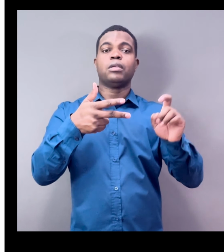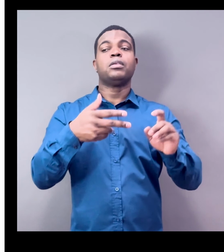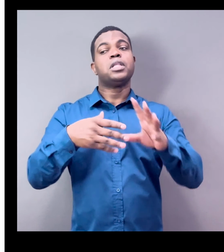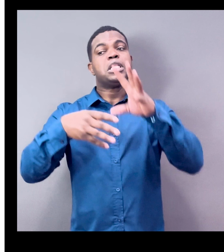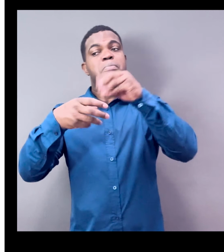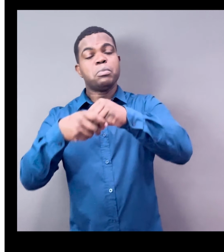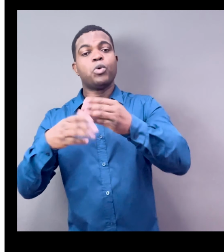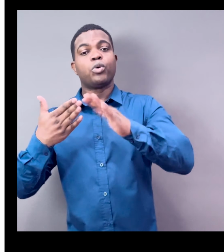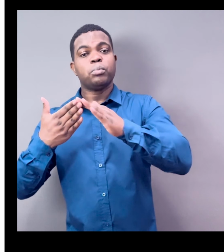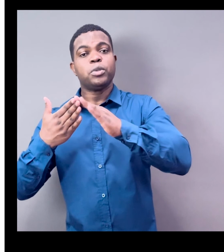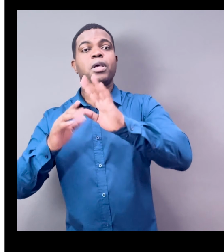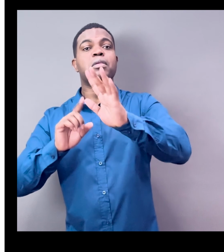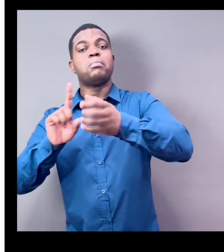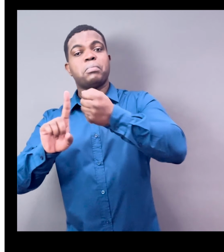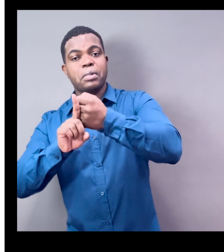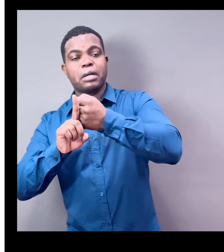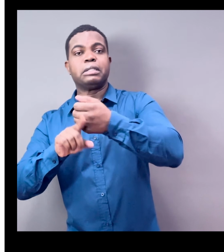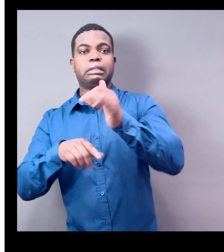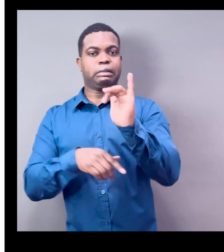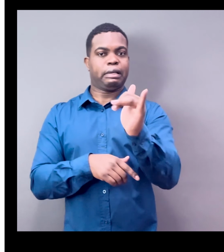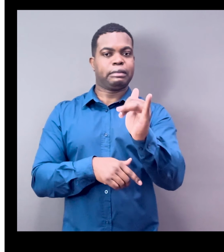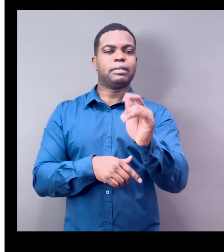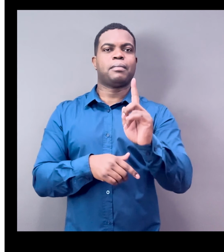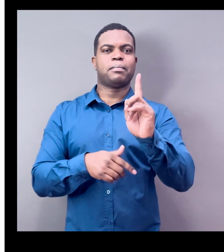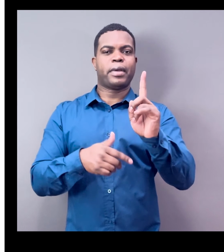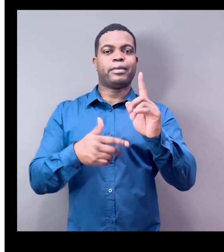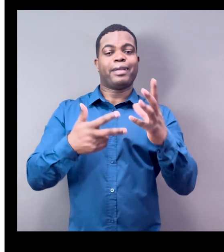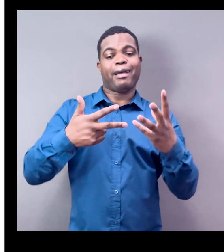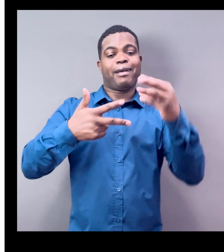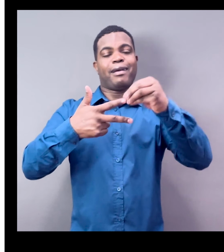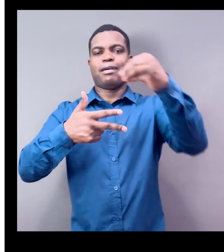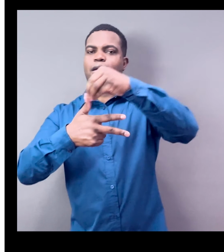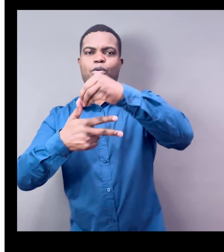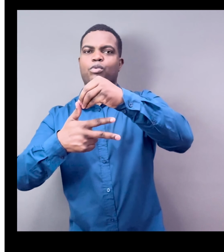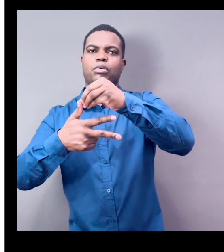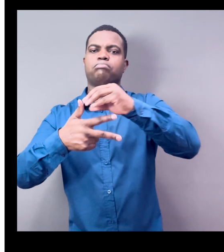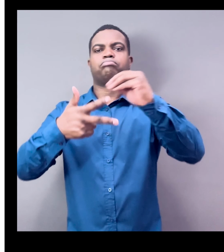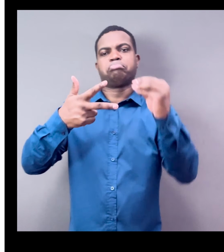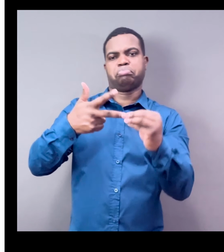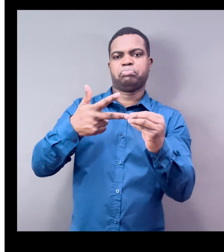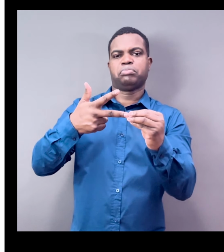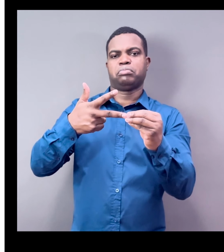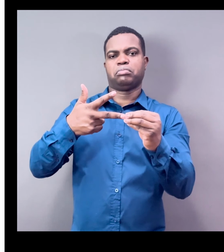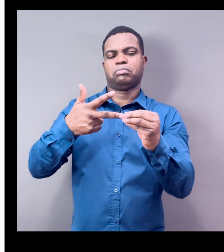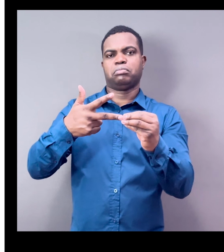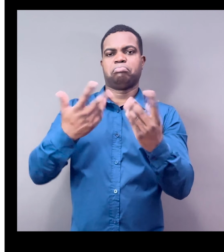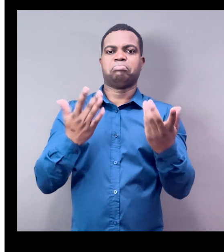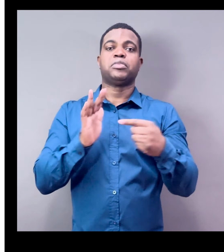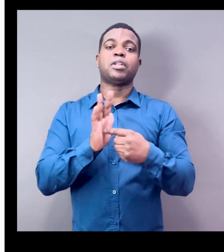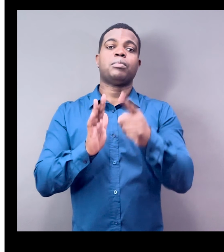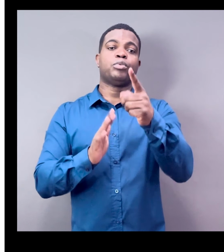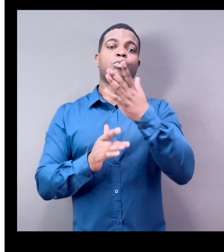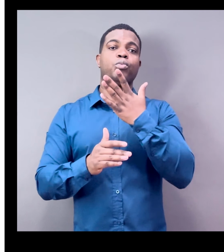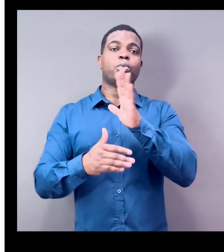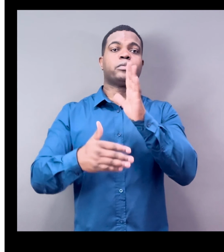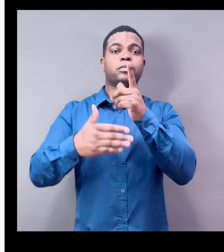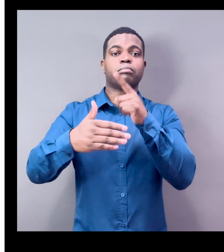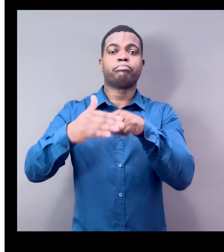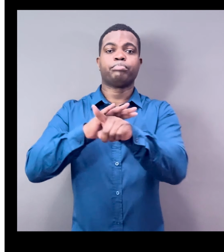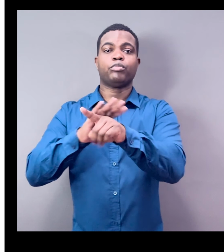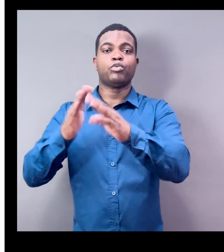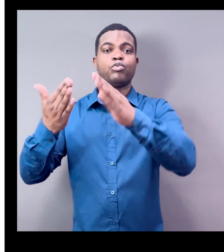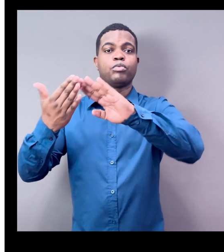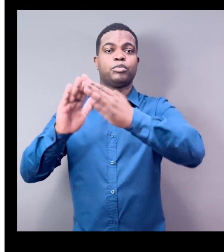because they may have effect on your community engagement effort. For example, you want to go